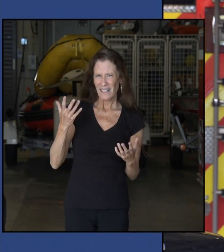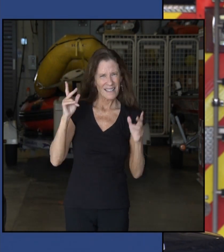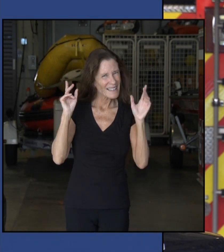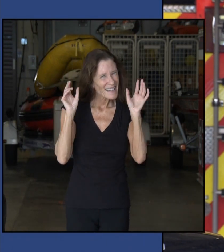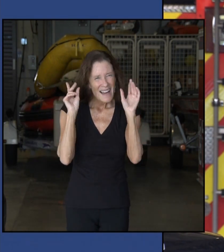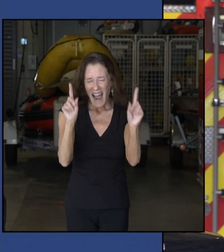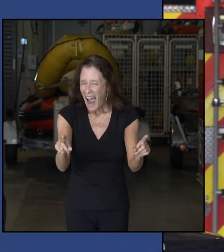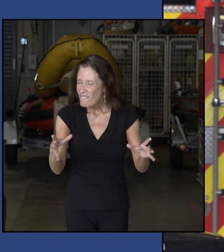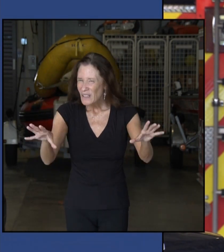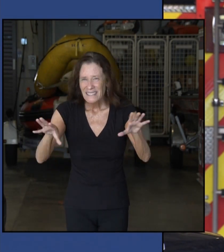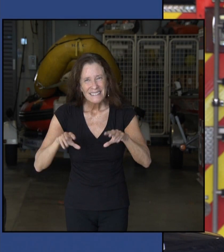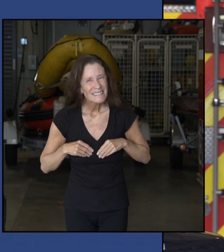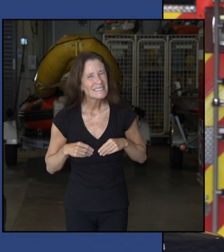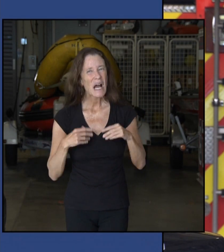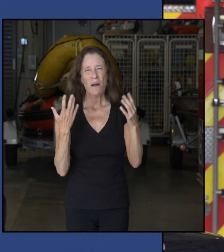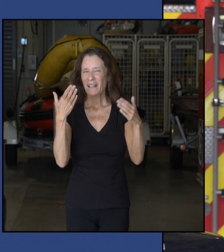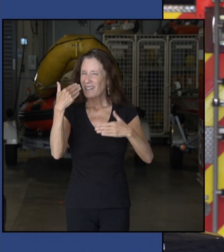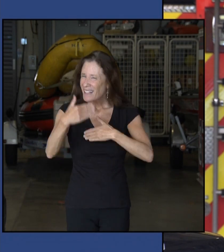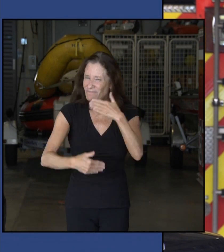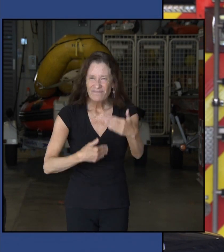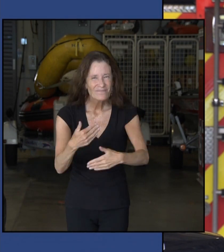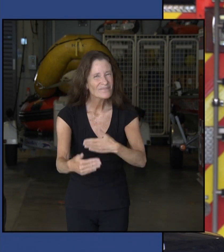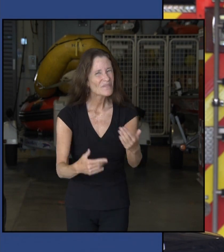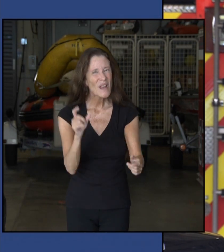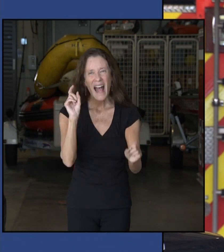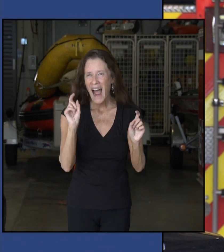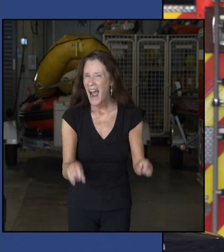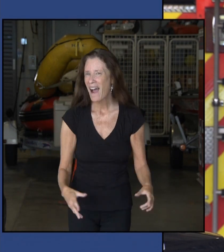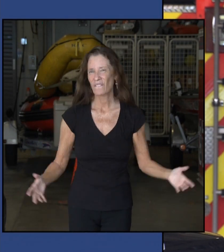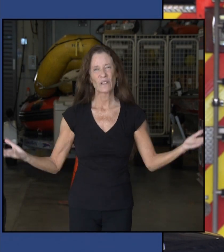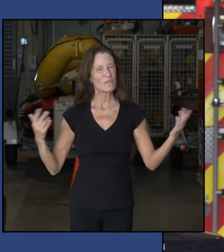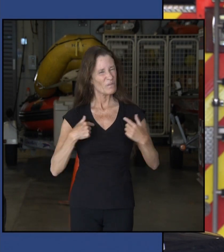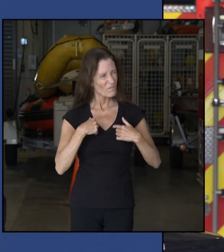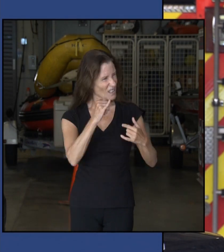out this makes sense to do, and I'm therefore going to do it.